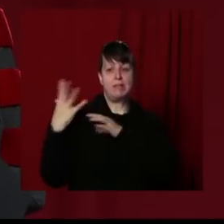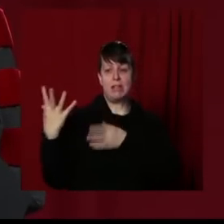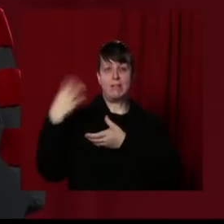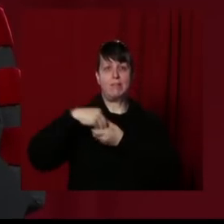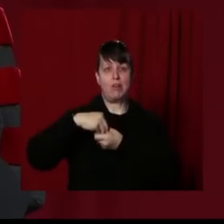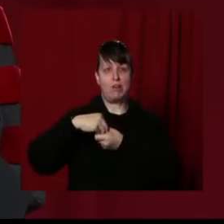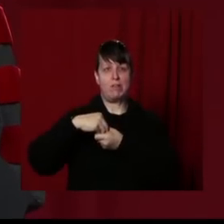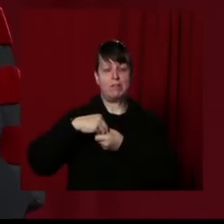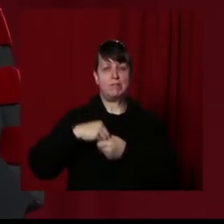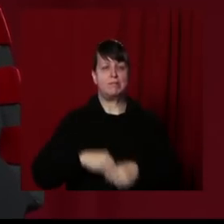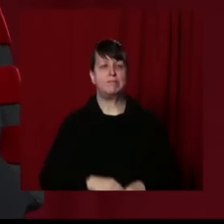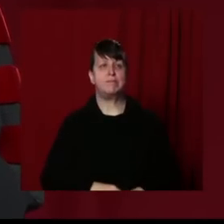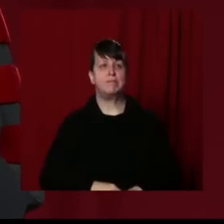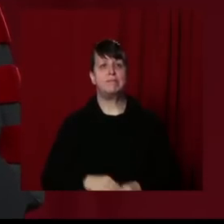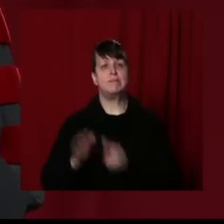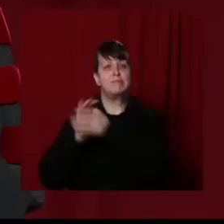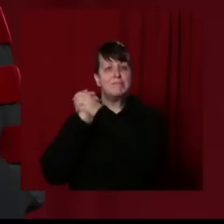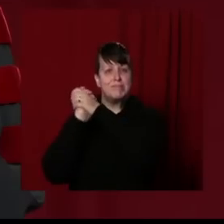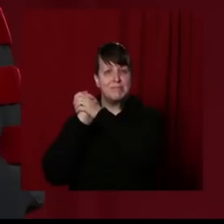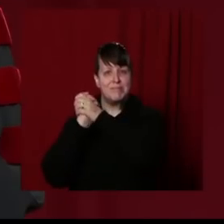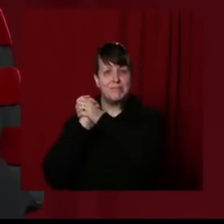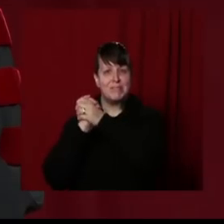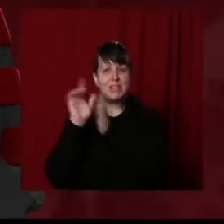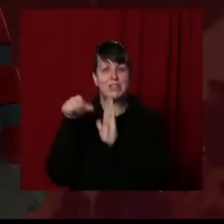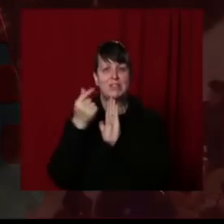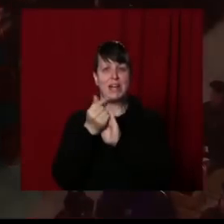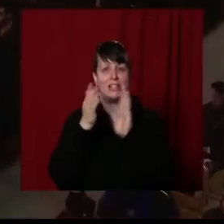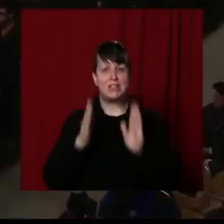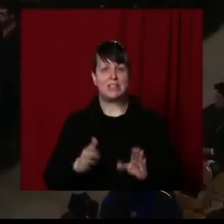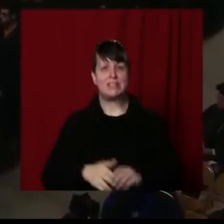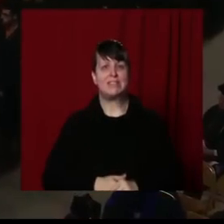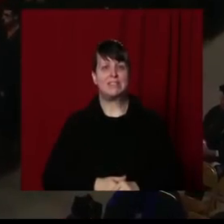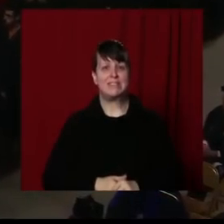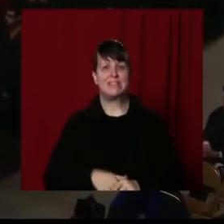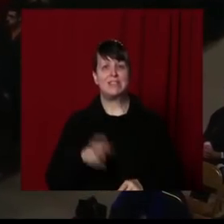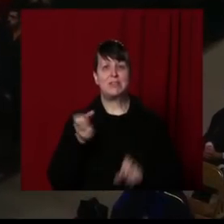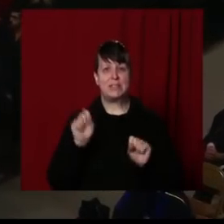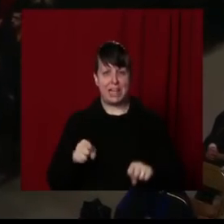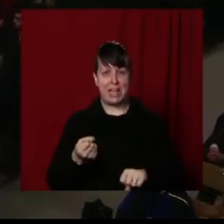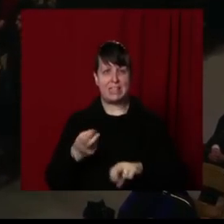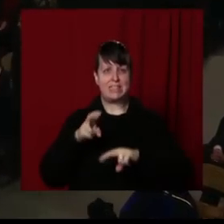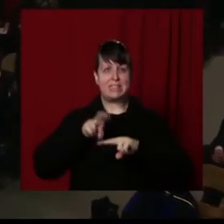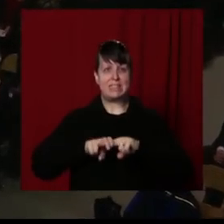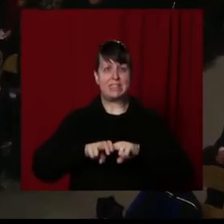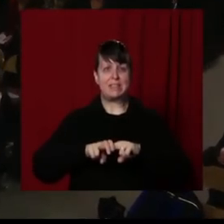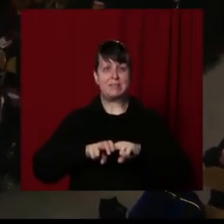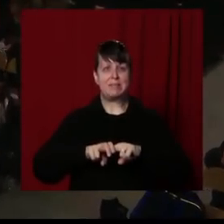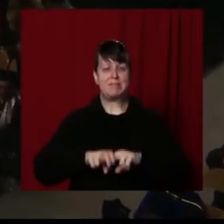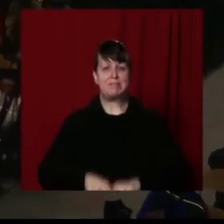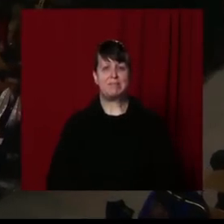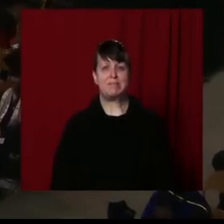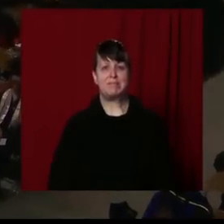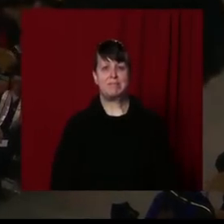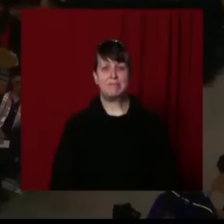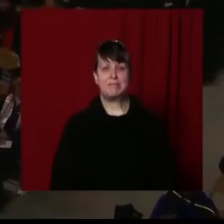thereto. Congratulations, graduates. You may be seated.